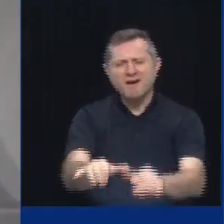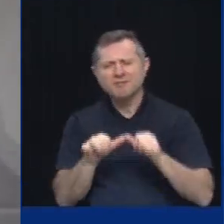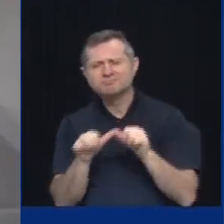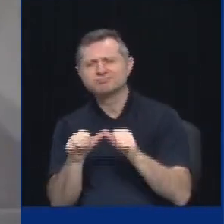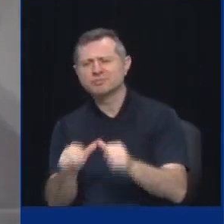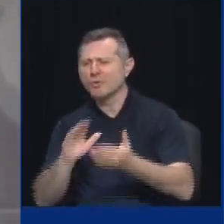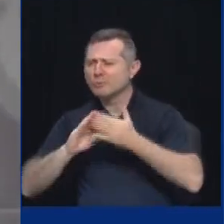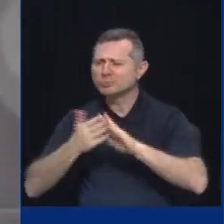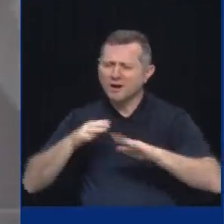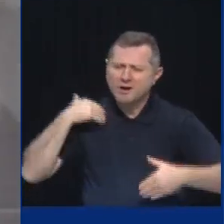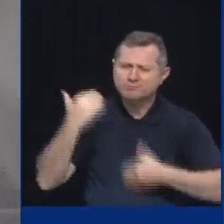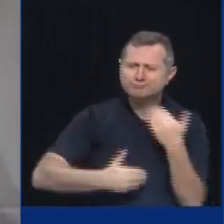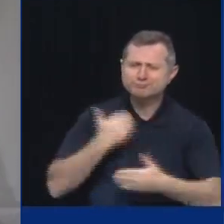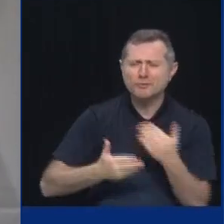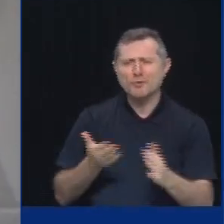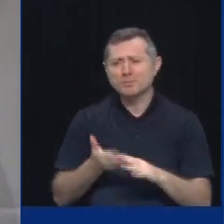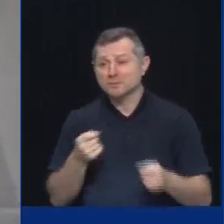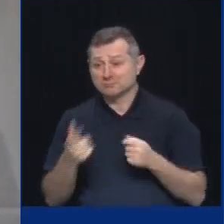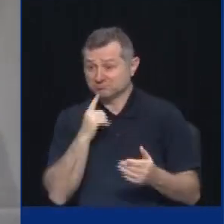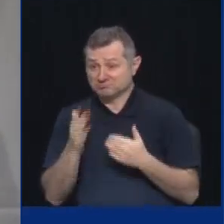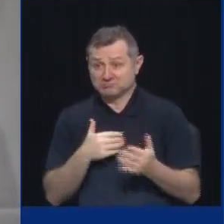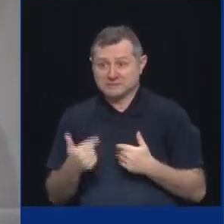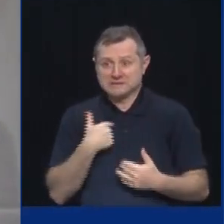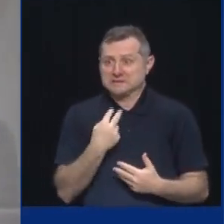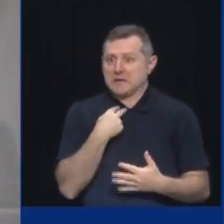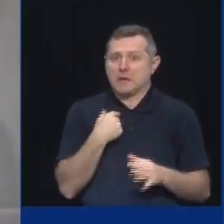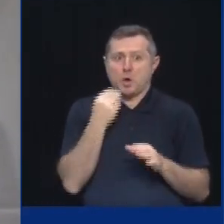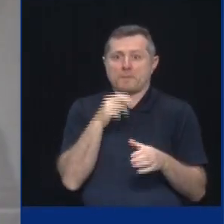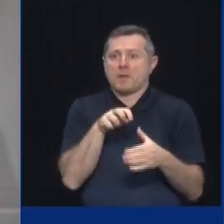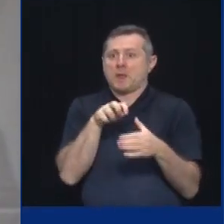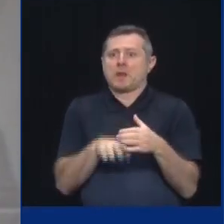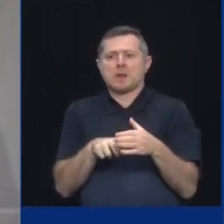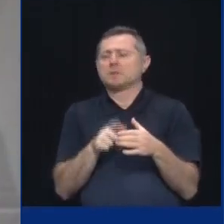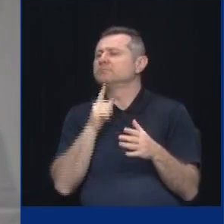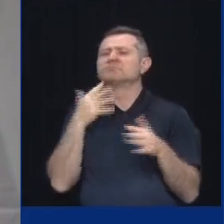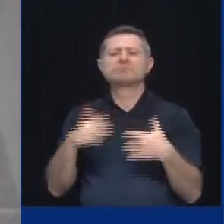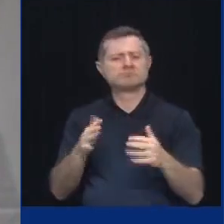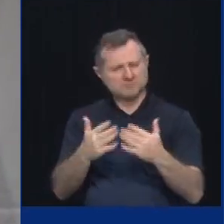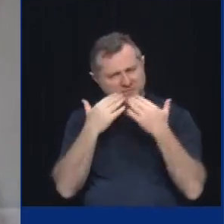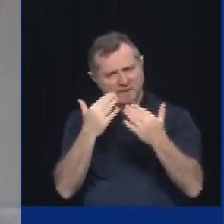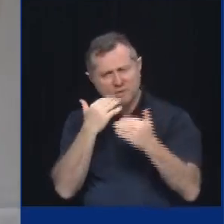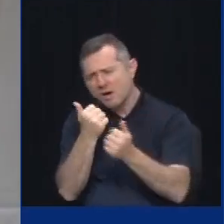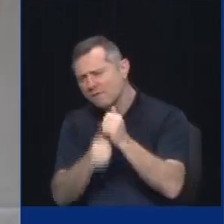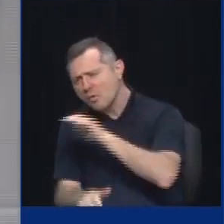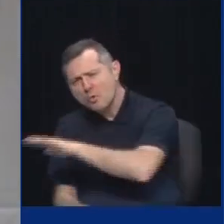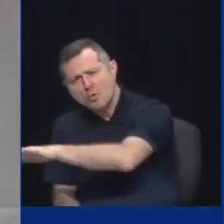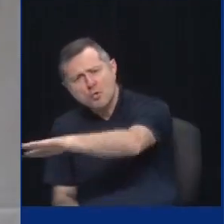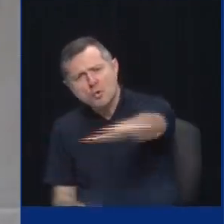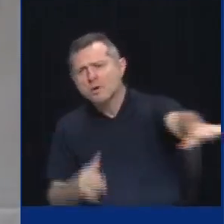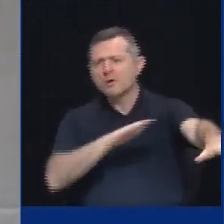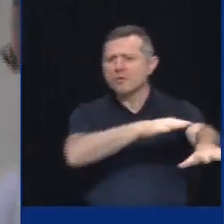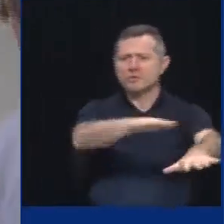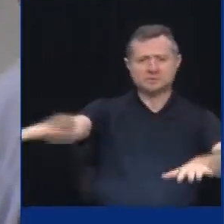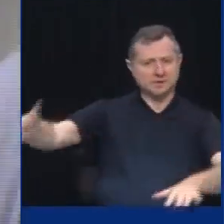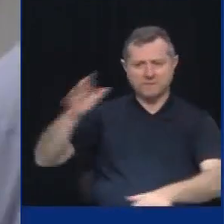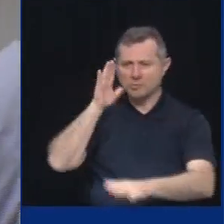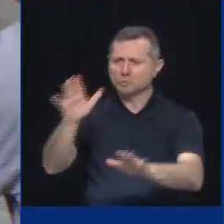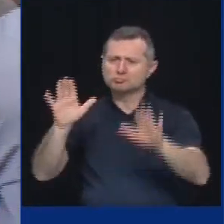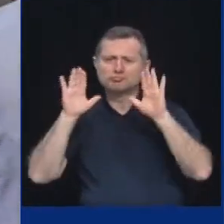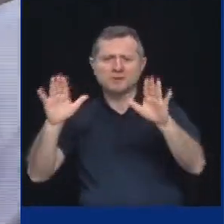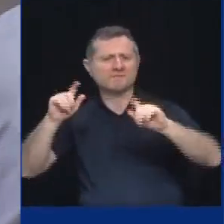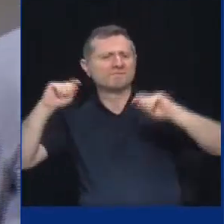of us were at home. So we thank everyone, and we're going to have a great festival. Thank you.